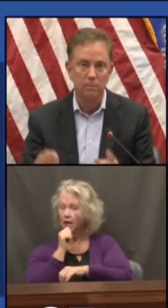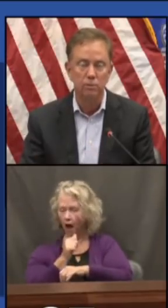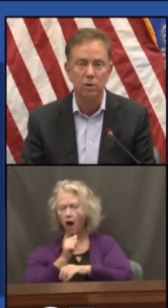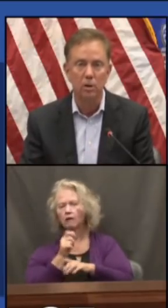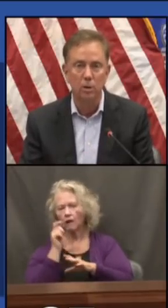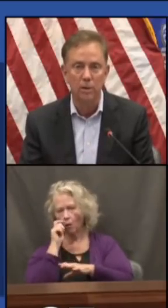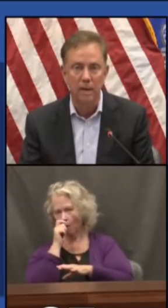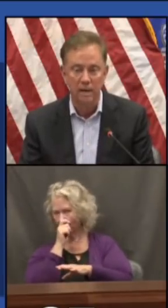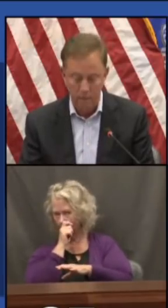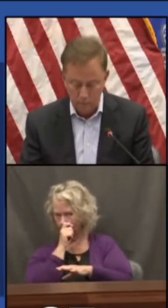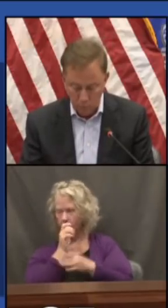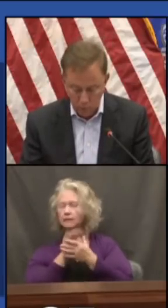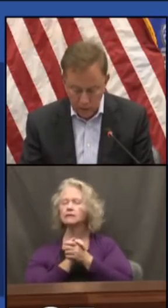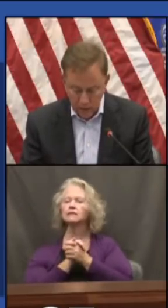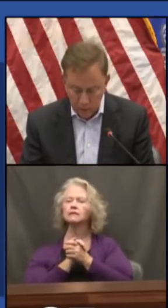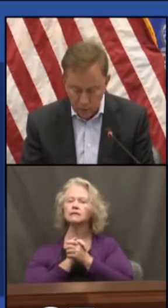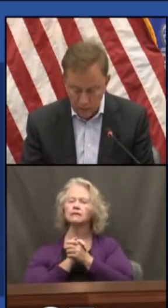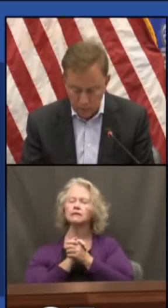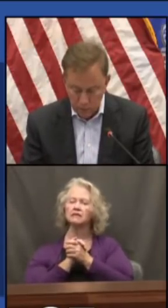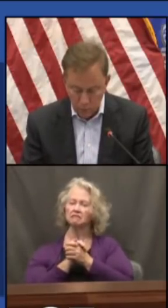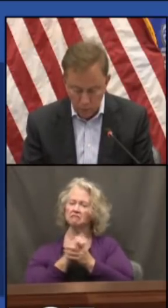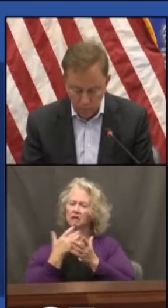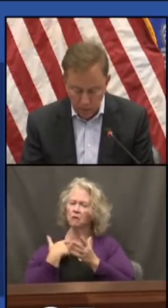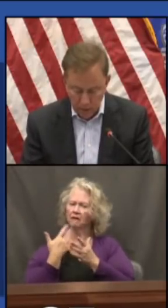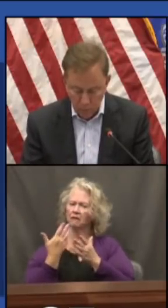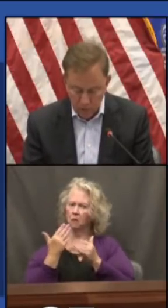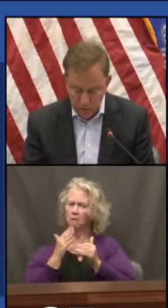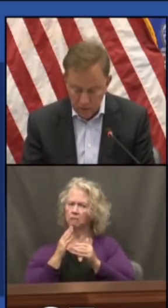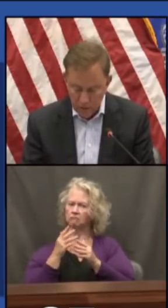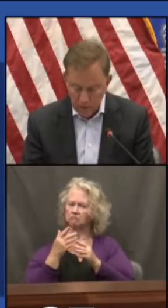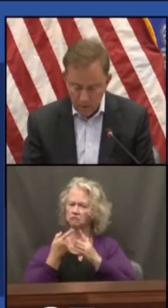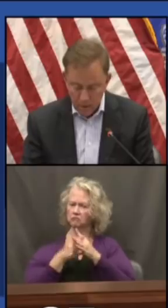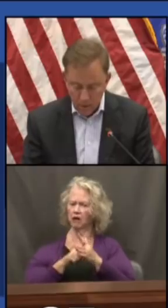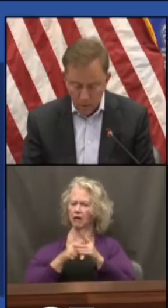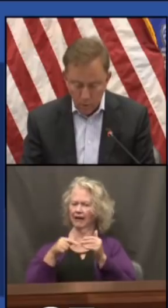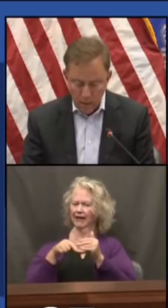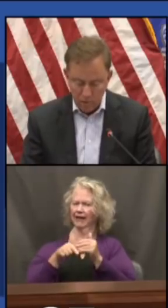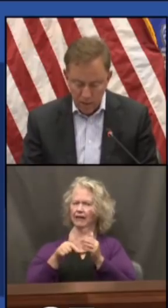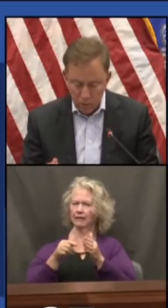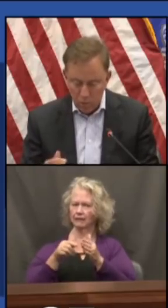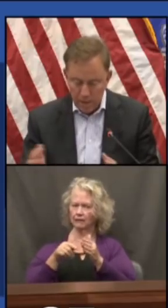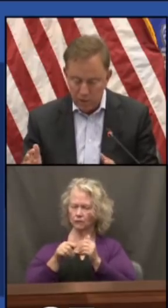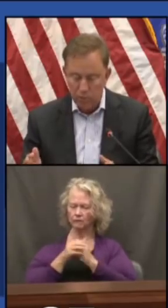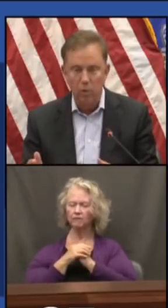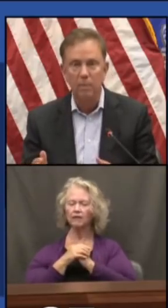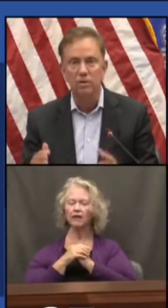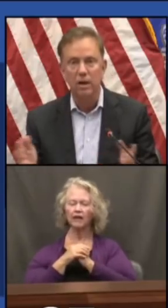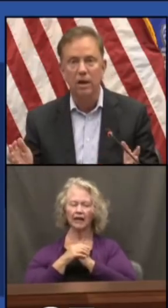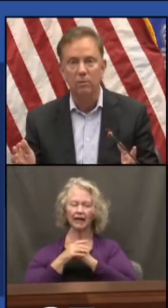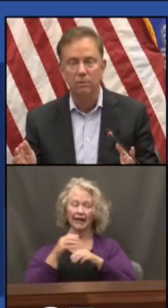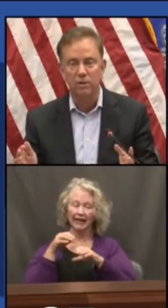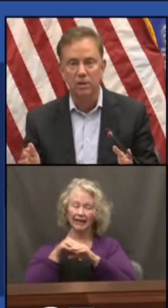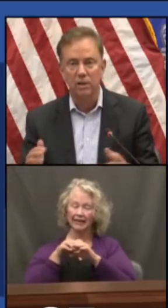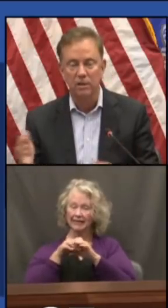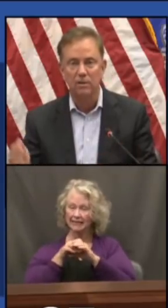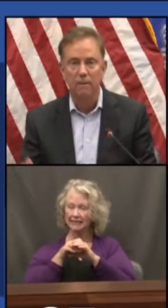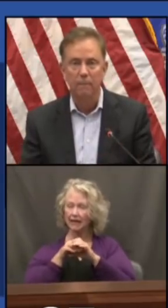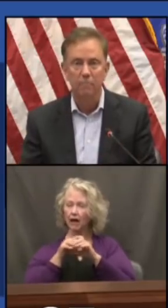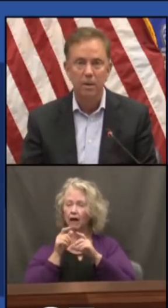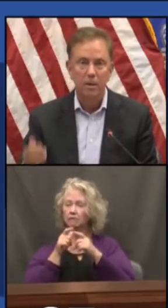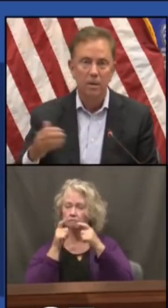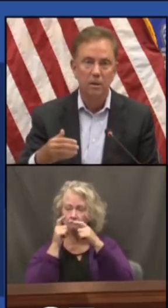to start on that early next week, which is what our plan was. What else? Indoor mask requirements in high-risk